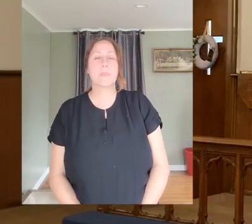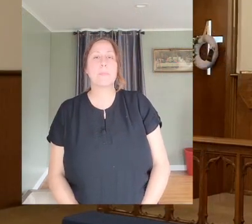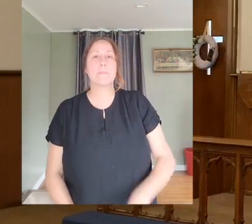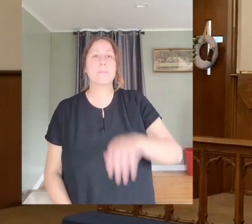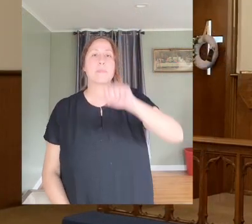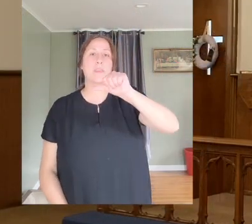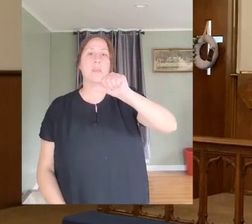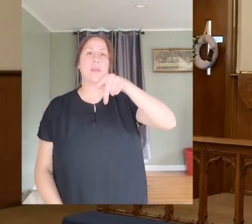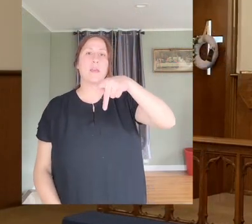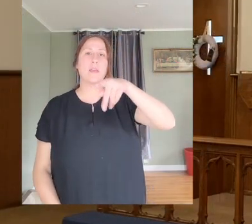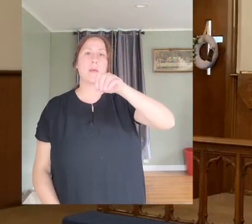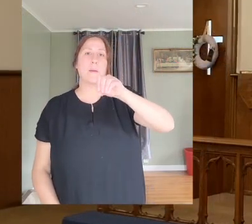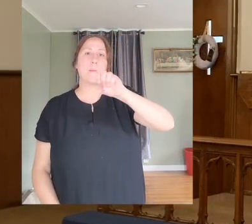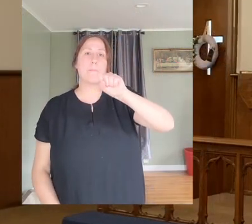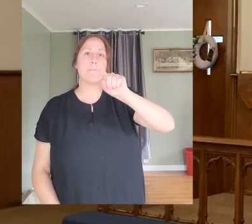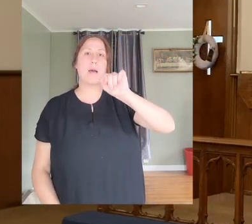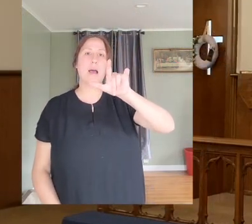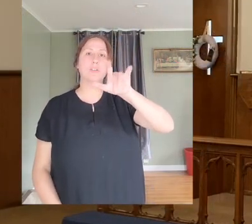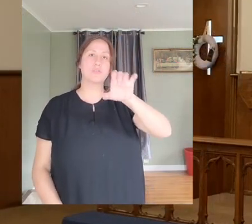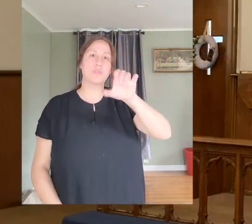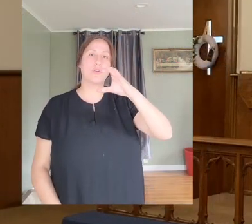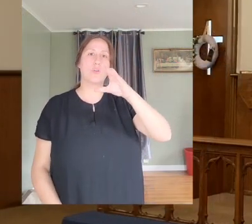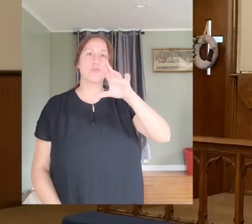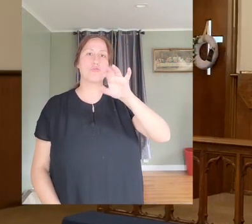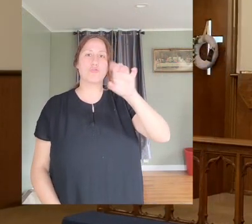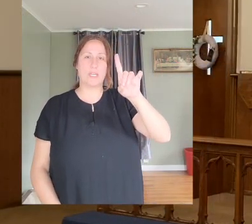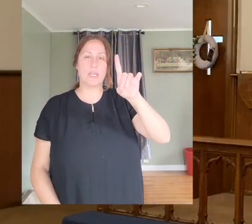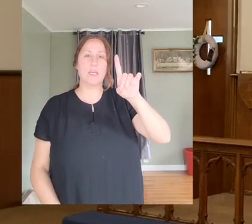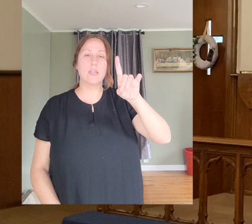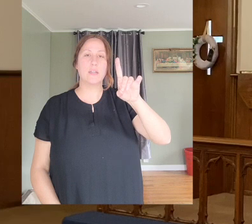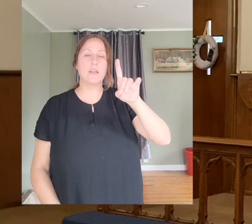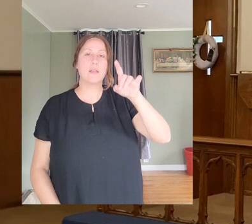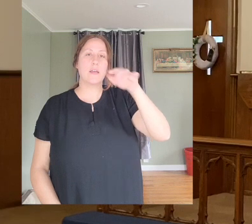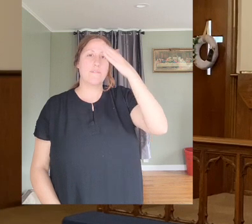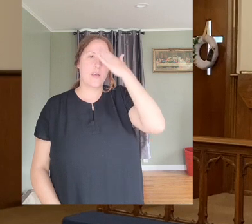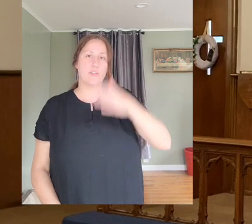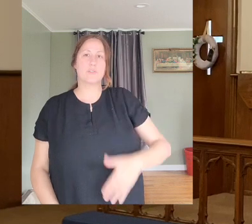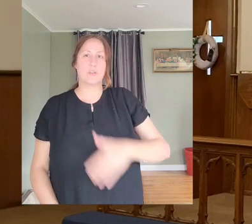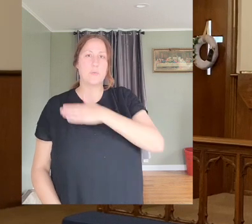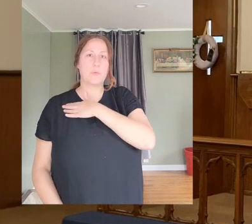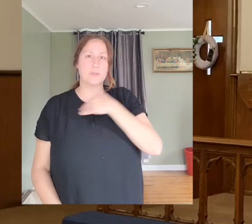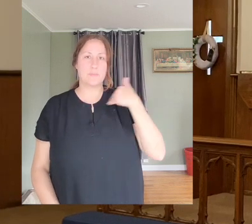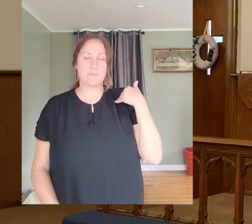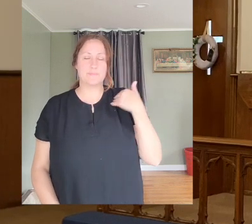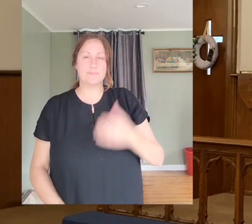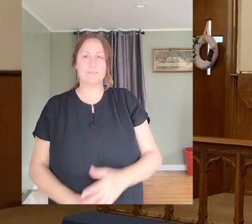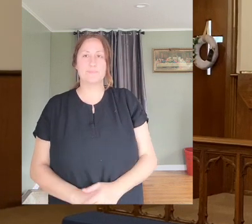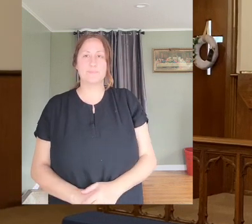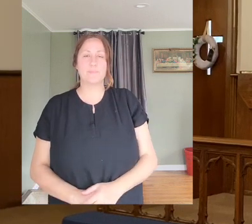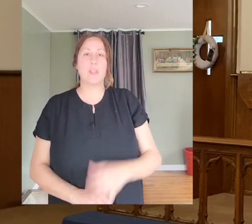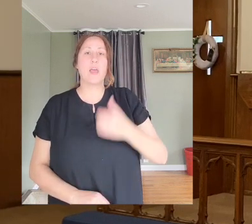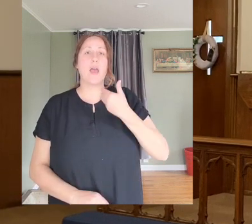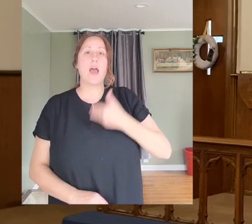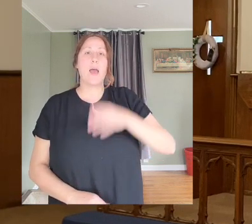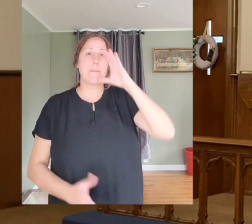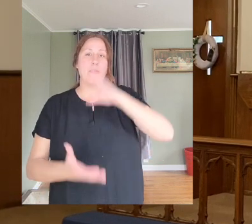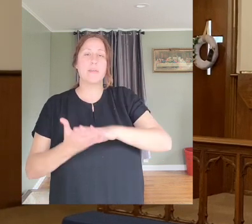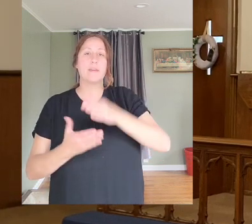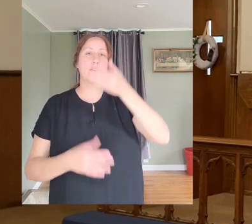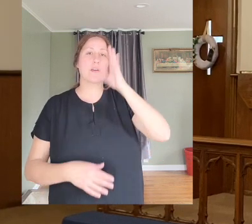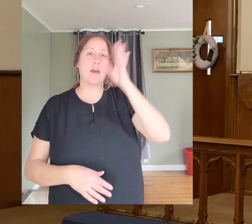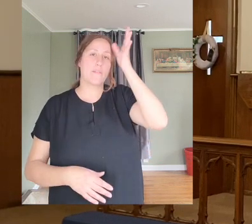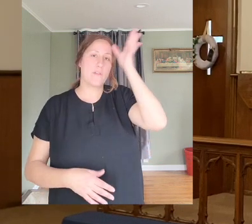Apostles' Creed, the heart of our faith in God who is with us, Father, Son, and Holy Spirit. I believe in God the Father